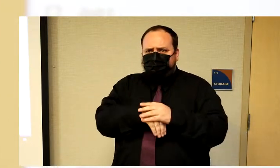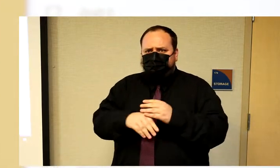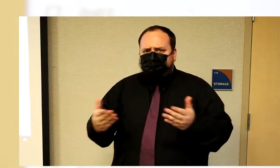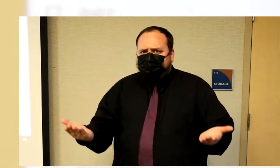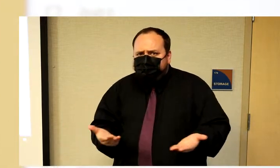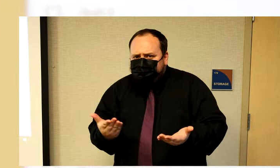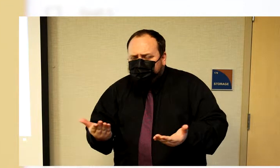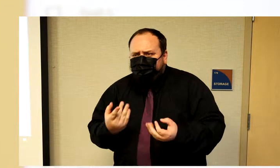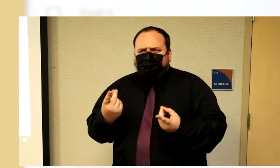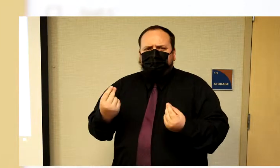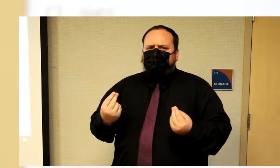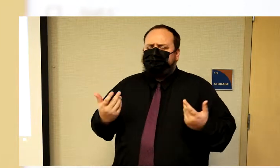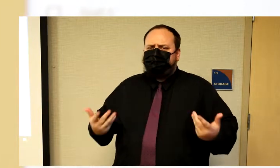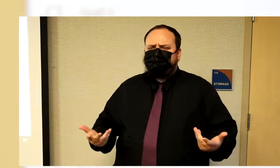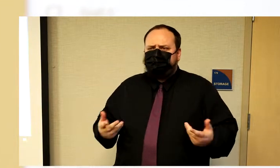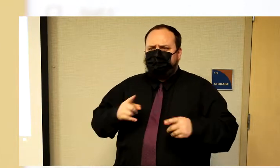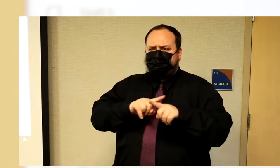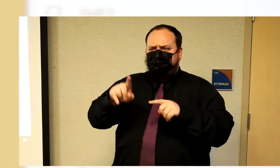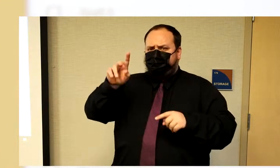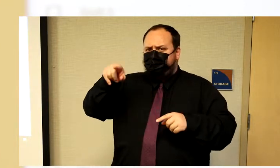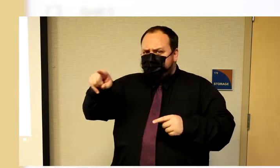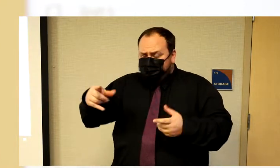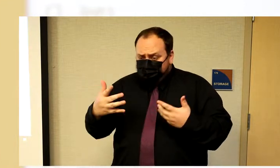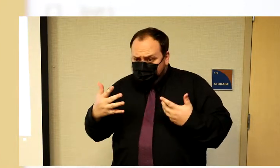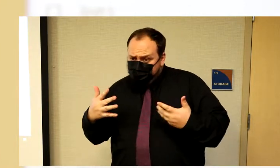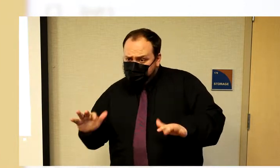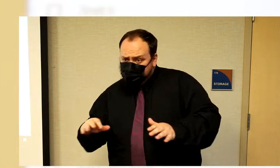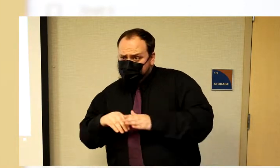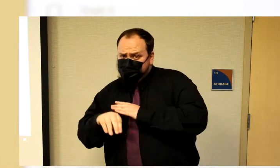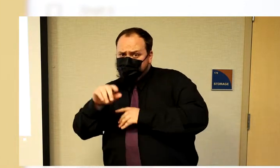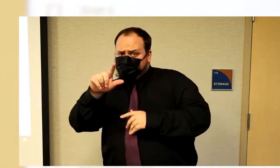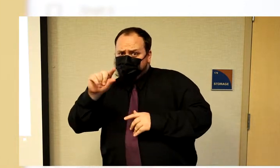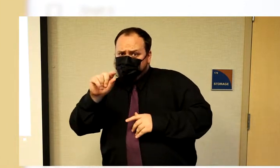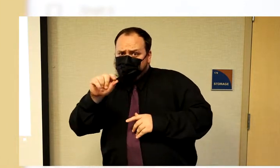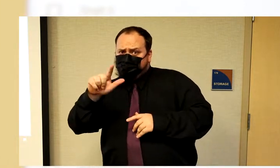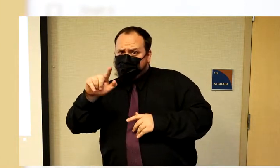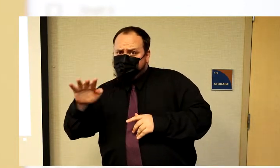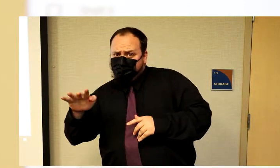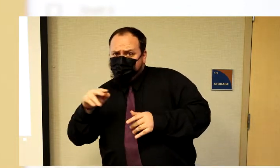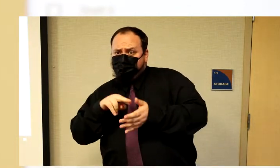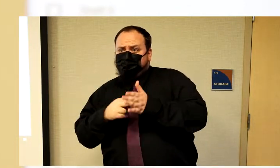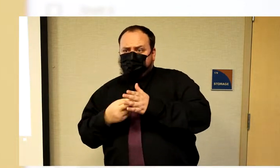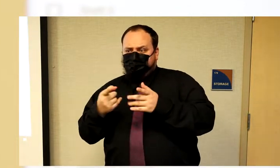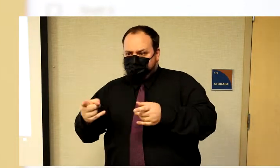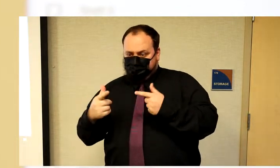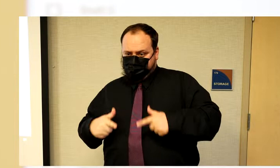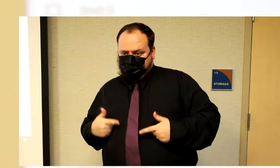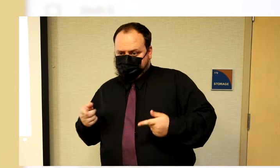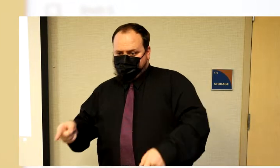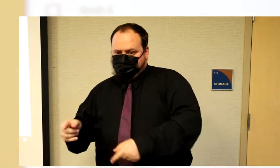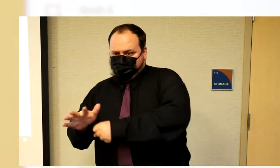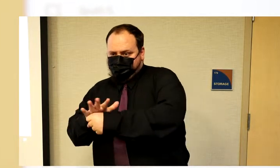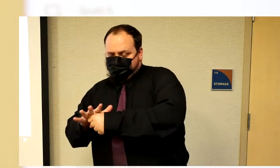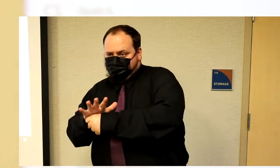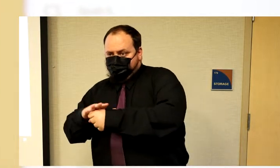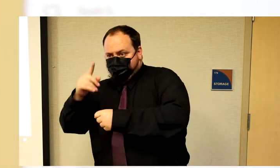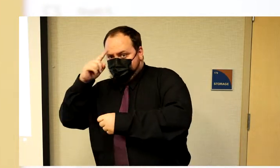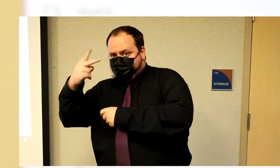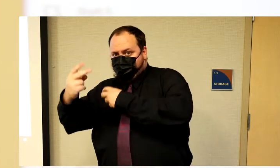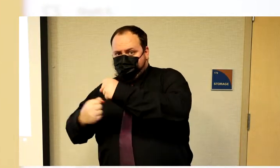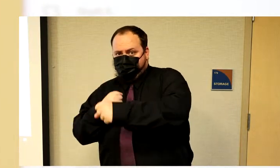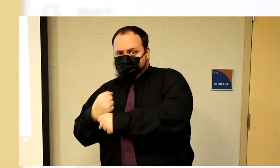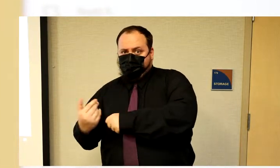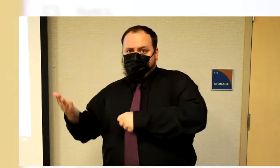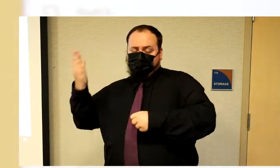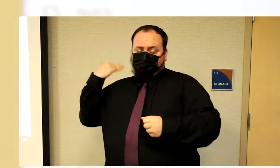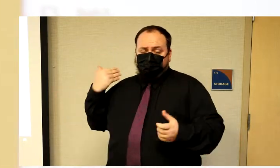once he's up in 2024, he now lives in a zone that Dave got elected 2 years ago, so it's 2 years to